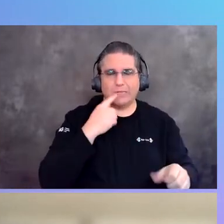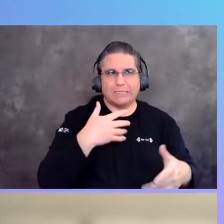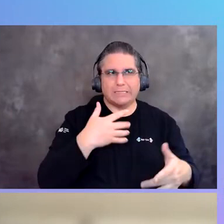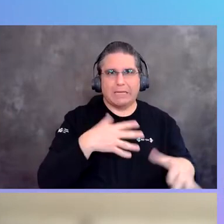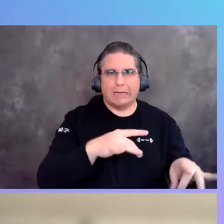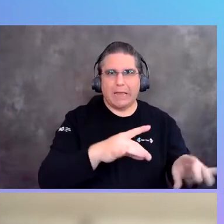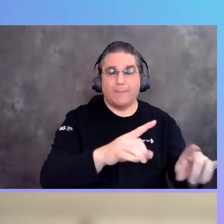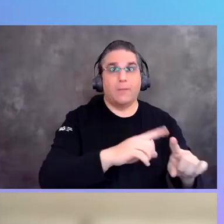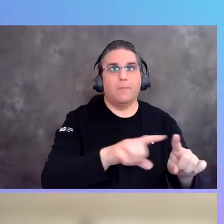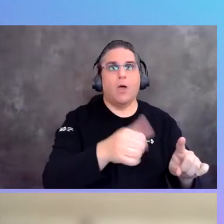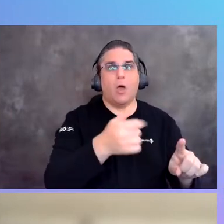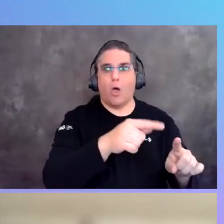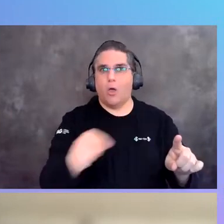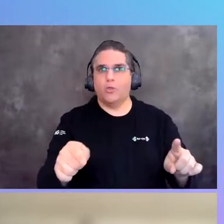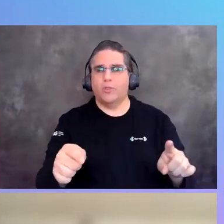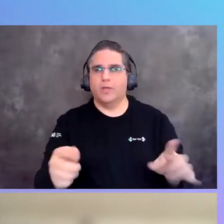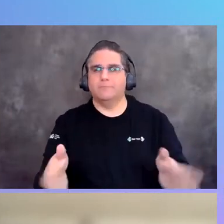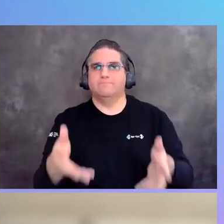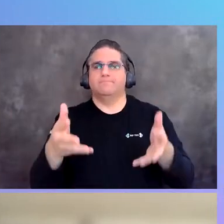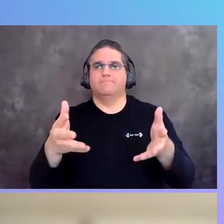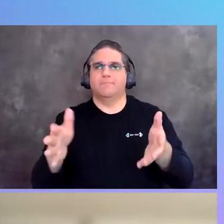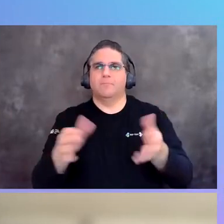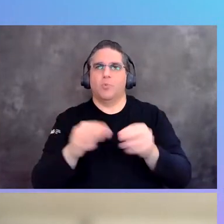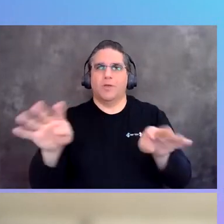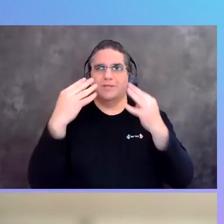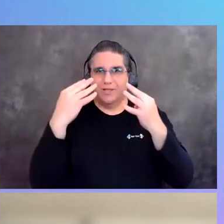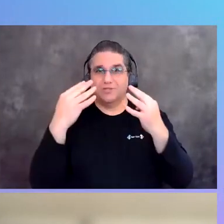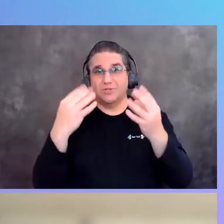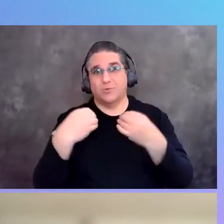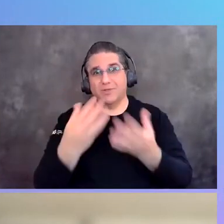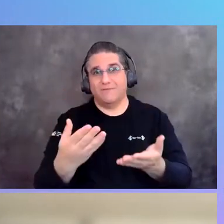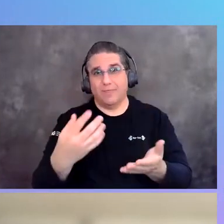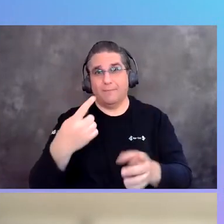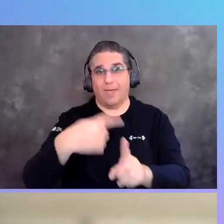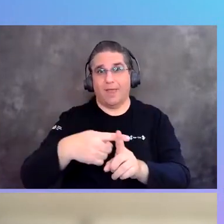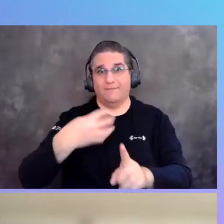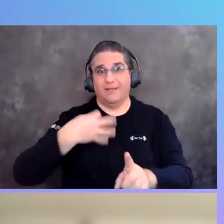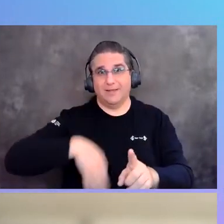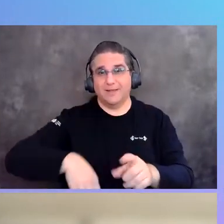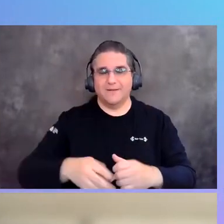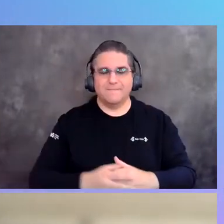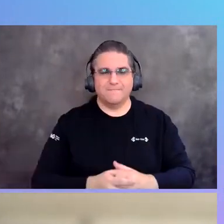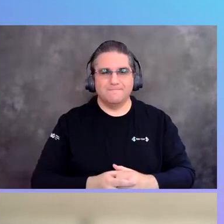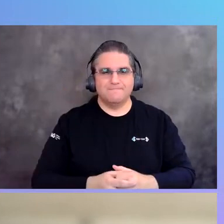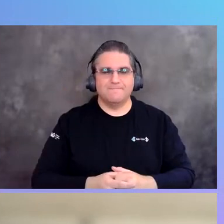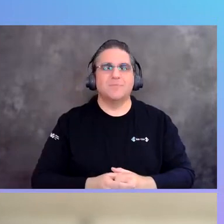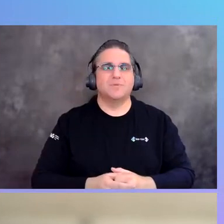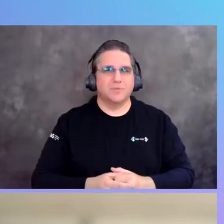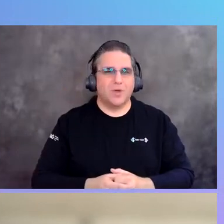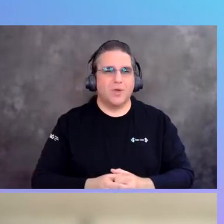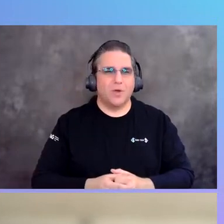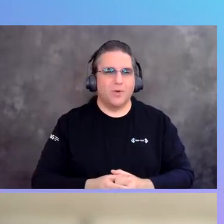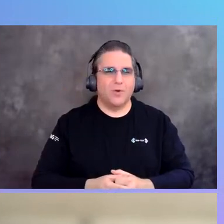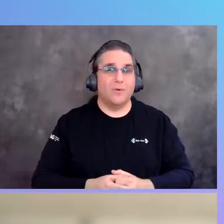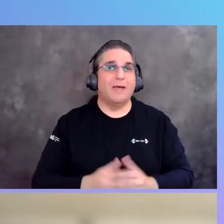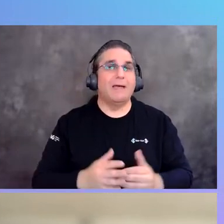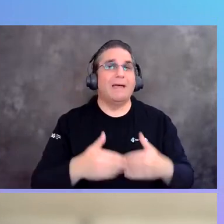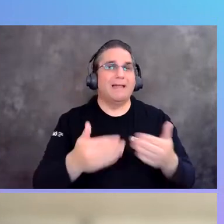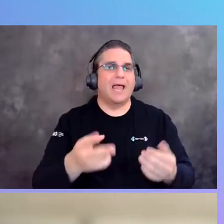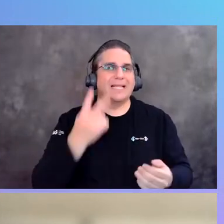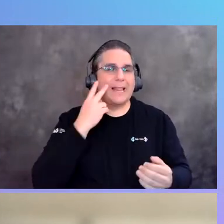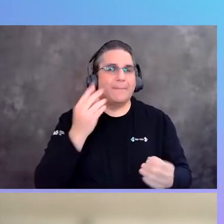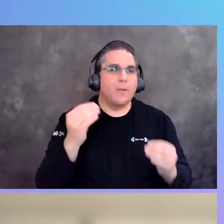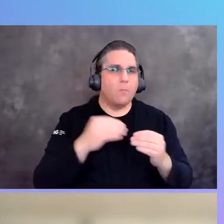forward and give us the benefit. So the light started to shine, but still, there's